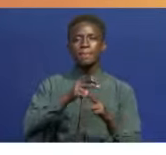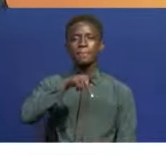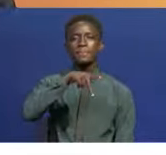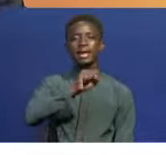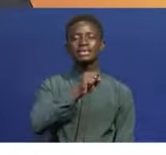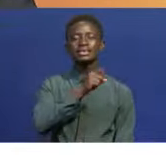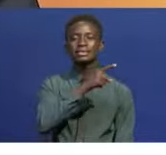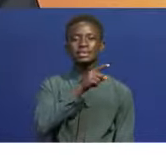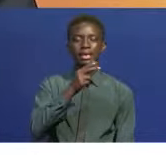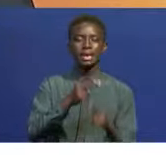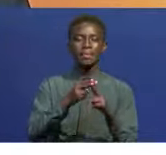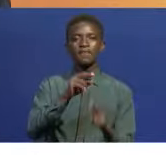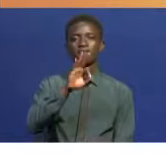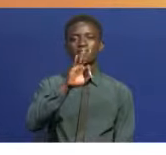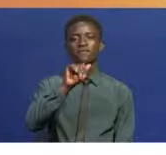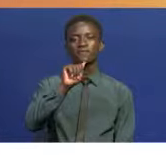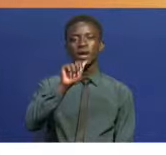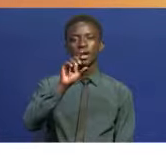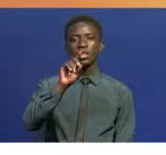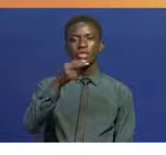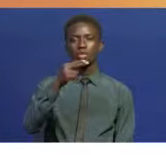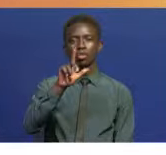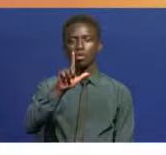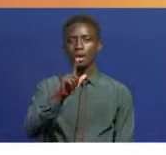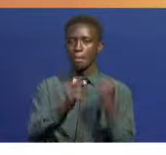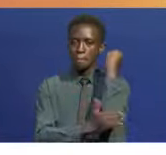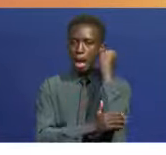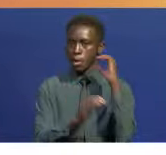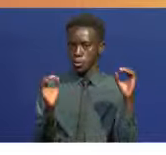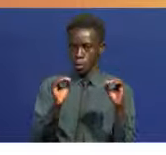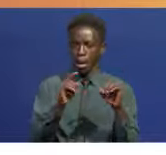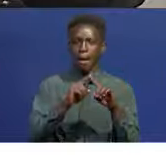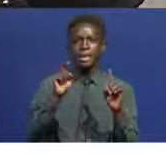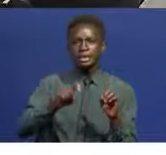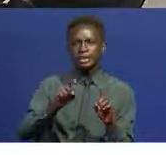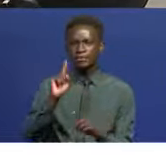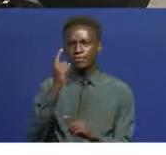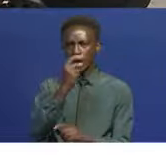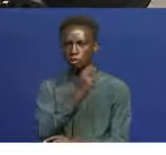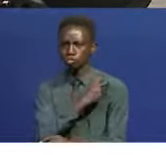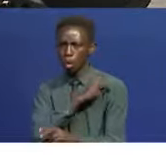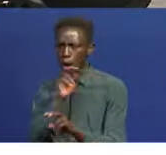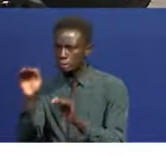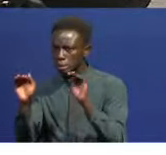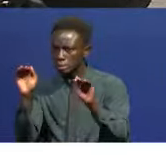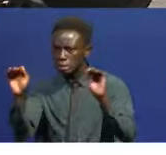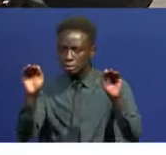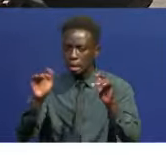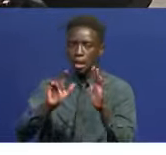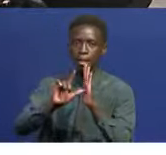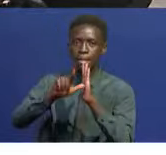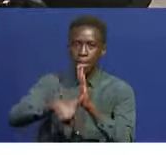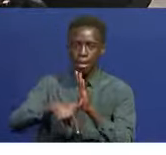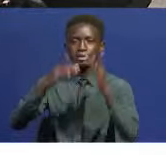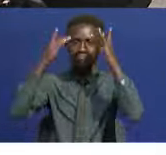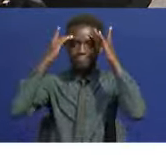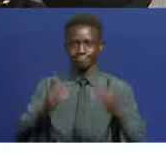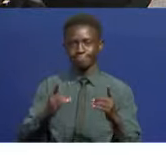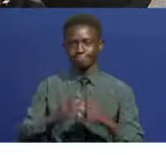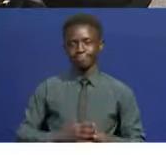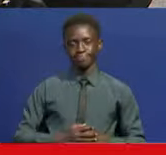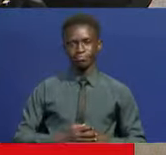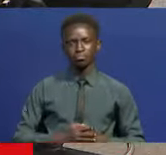need more consultation and come up with the concrete agreements. Very well. Let me hear from George, who is a security analyst. Because